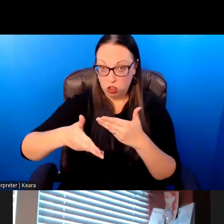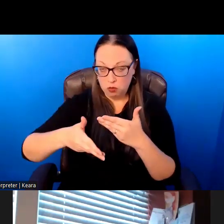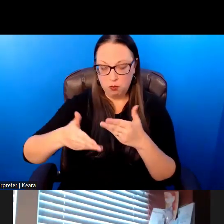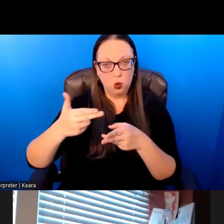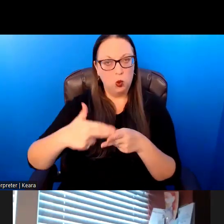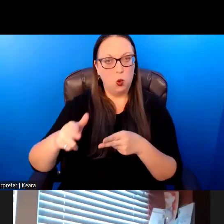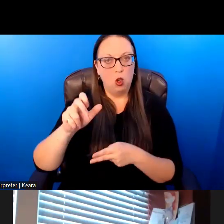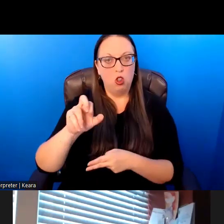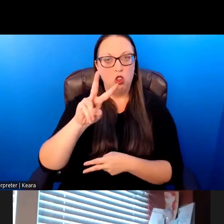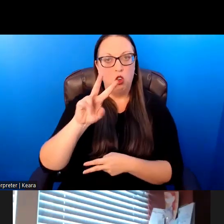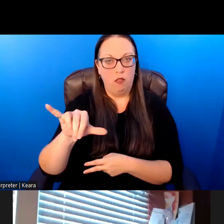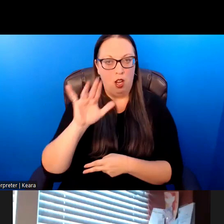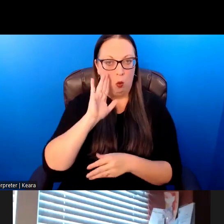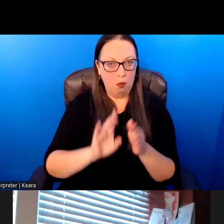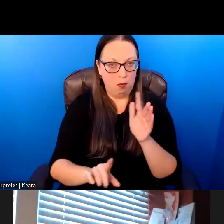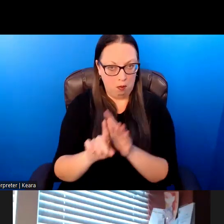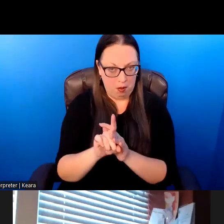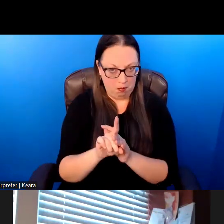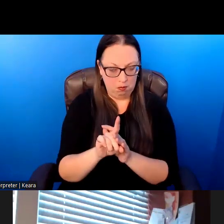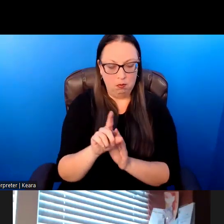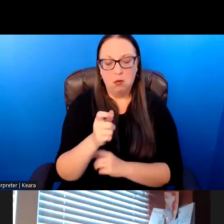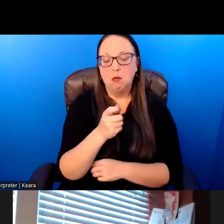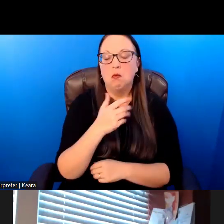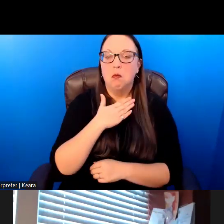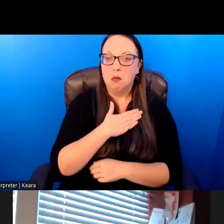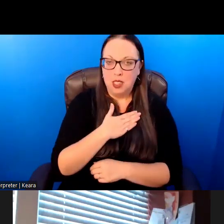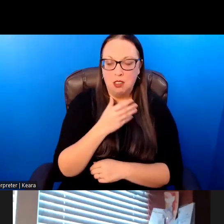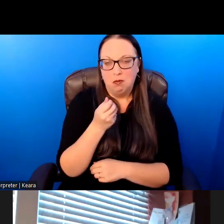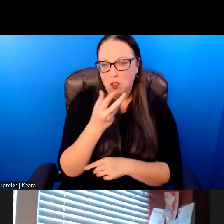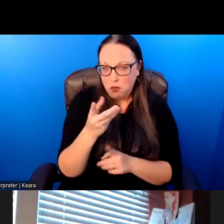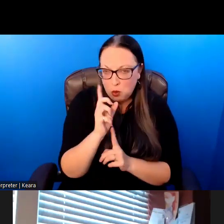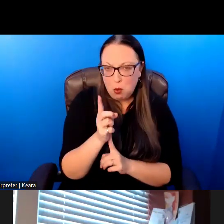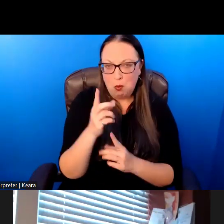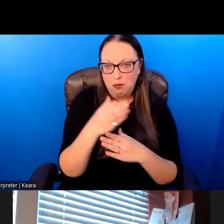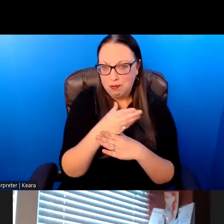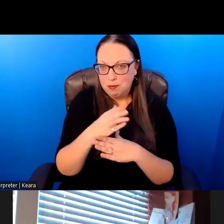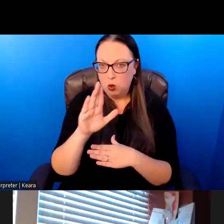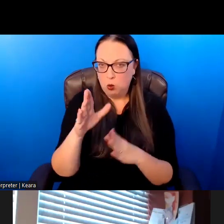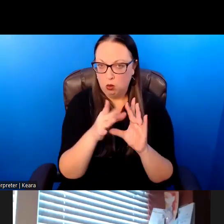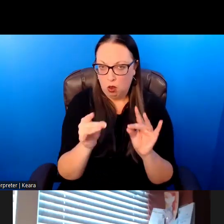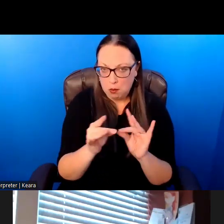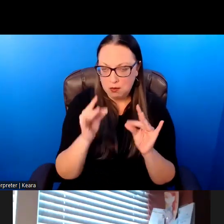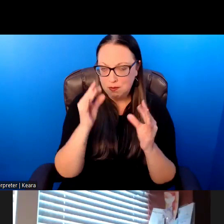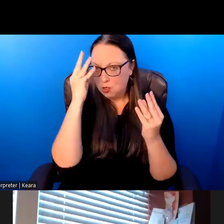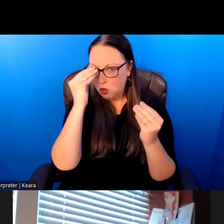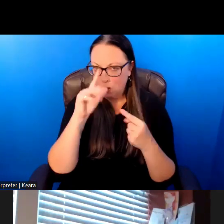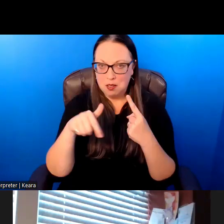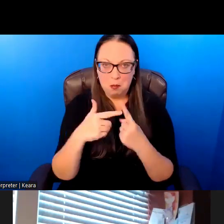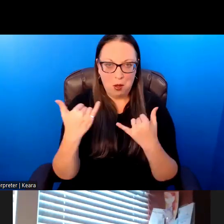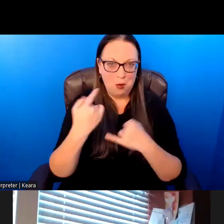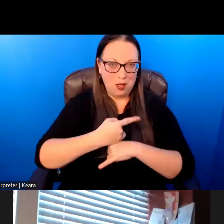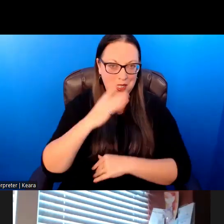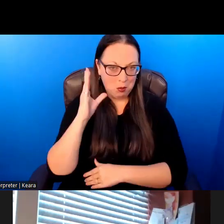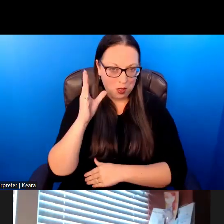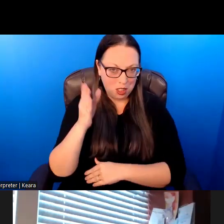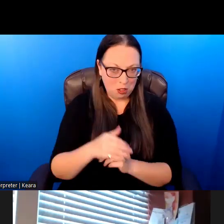will show in your browser. Please take a few moments to share your comments and your thoughts about today's presentation. We would